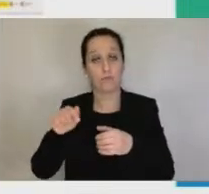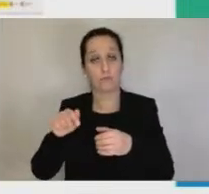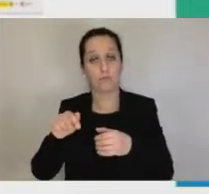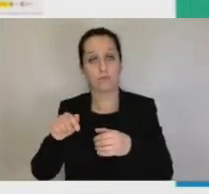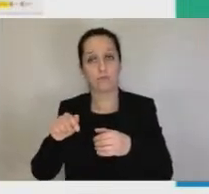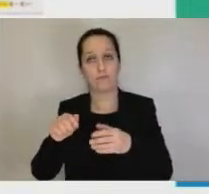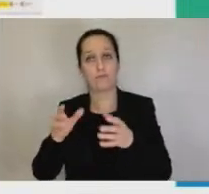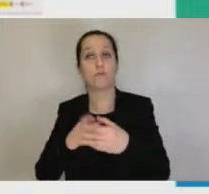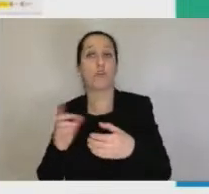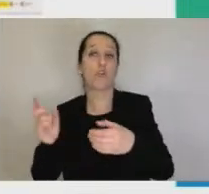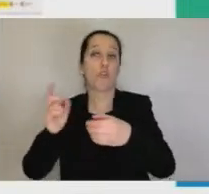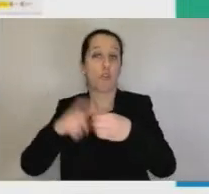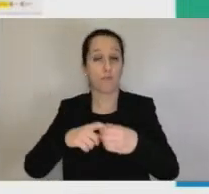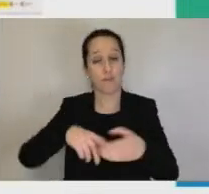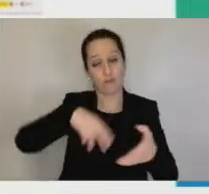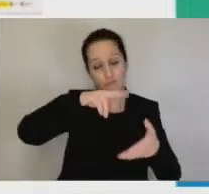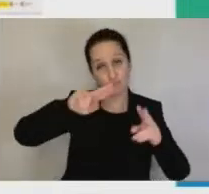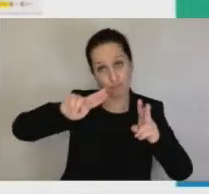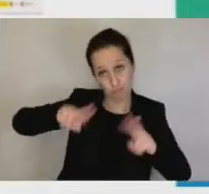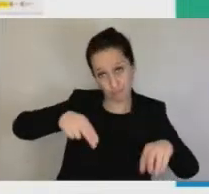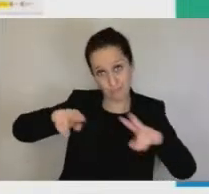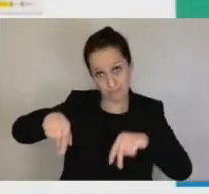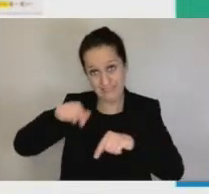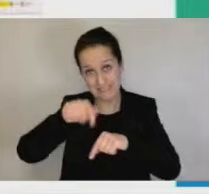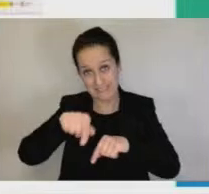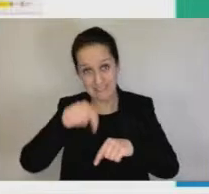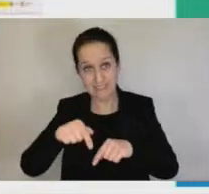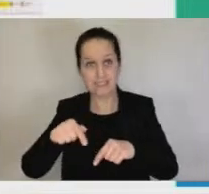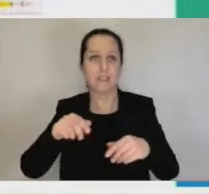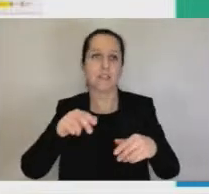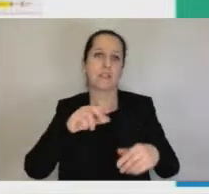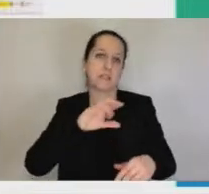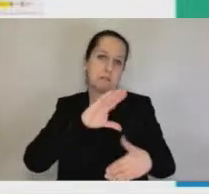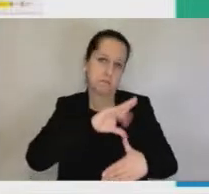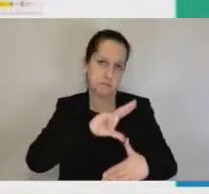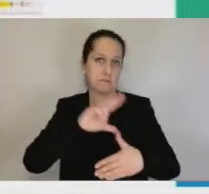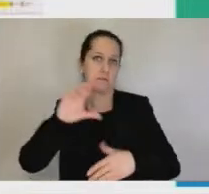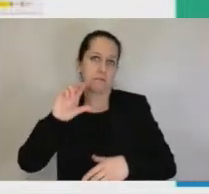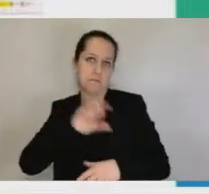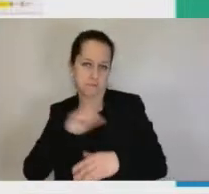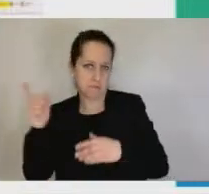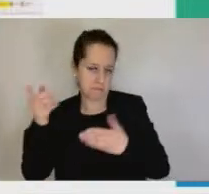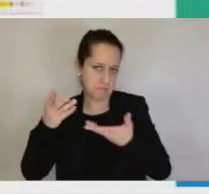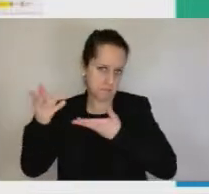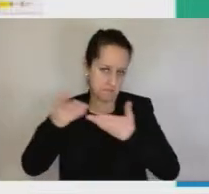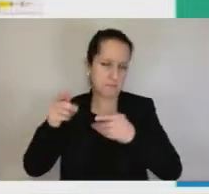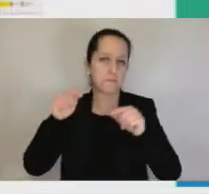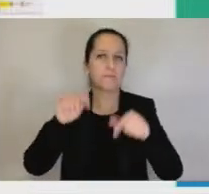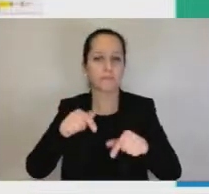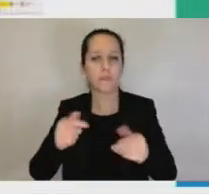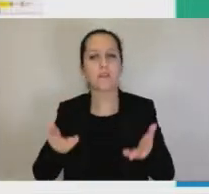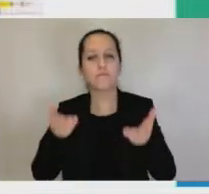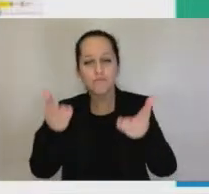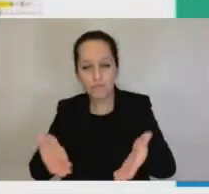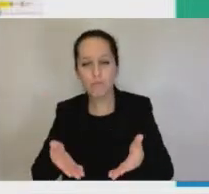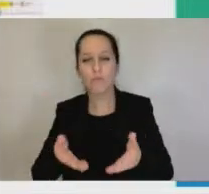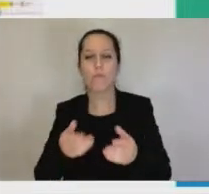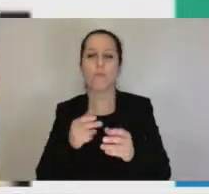contribution to the multilateral Agro-American Convention on Social Security. This is an instrument that ensures